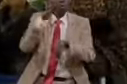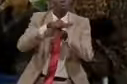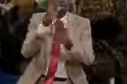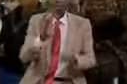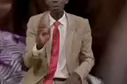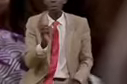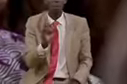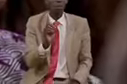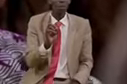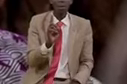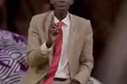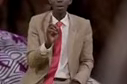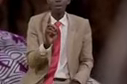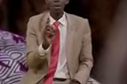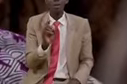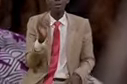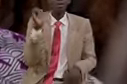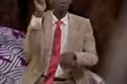Overcomers.